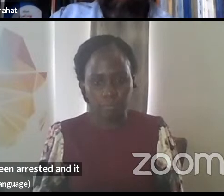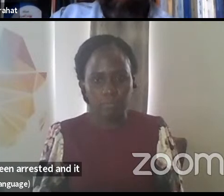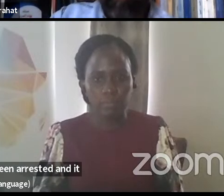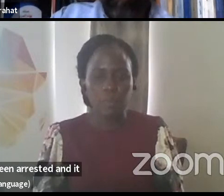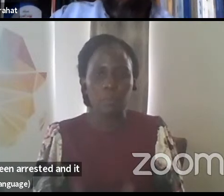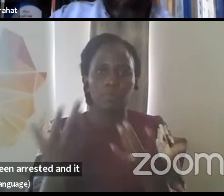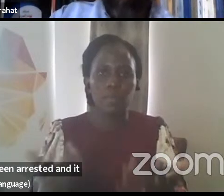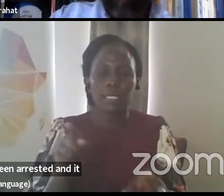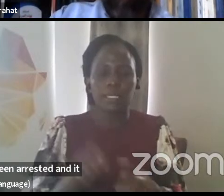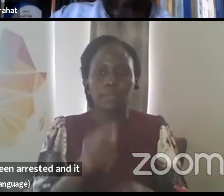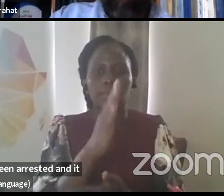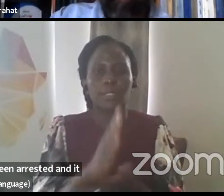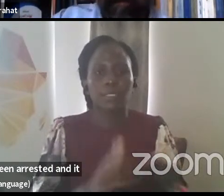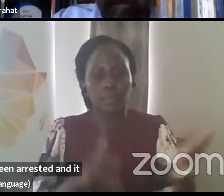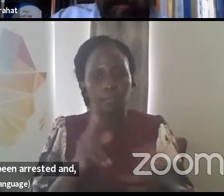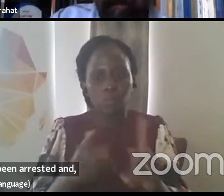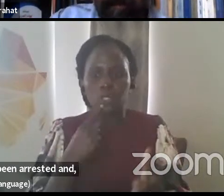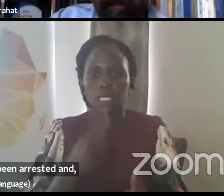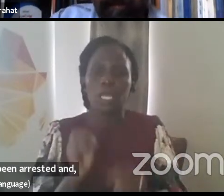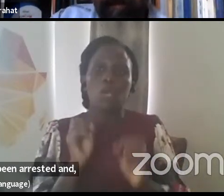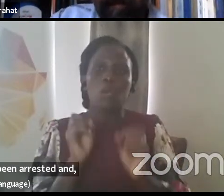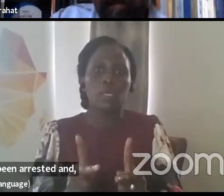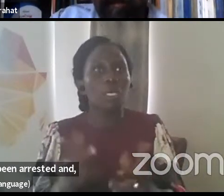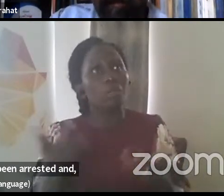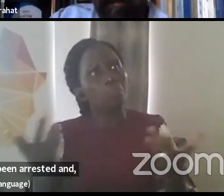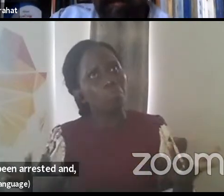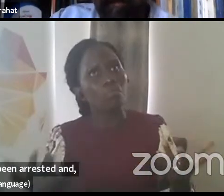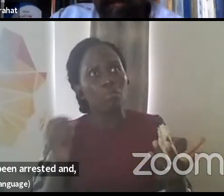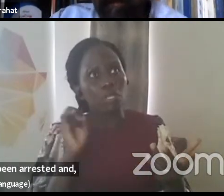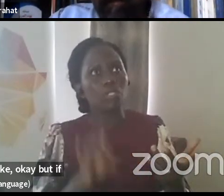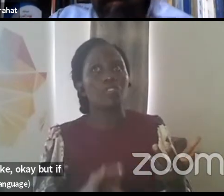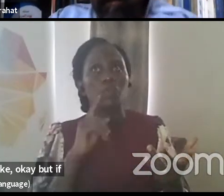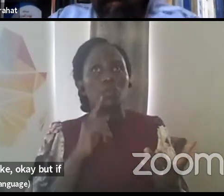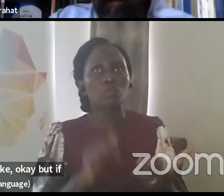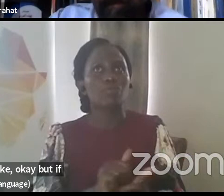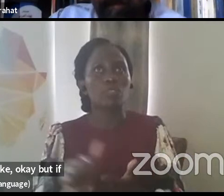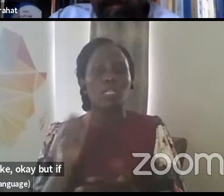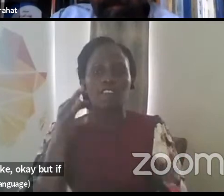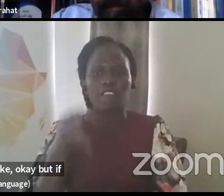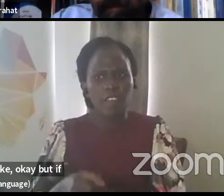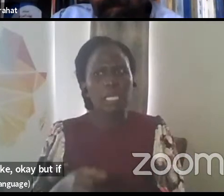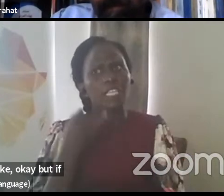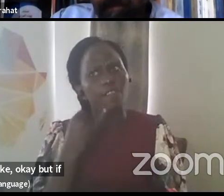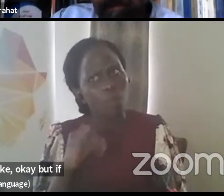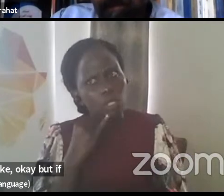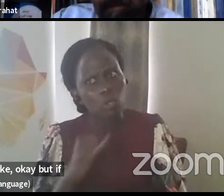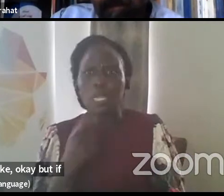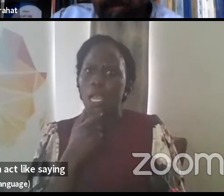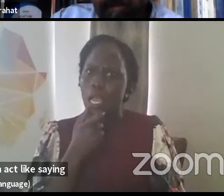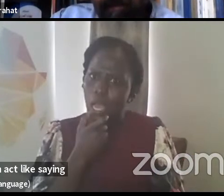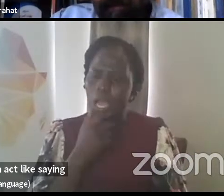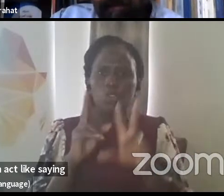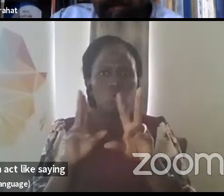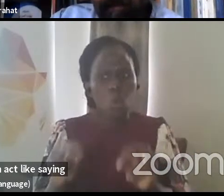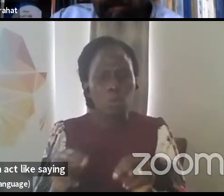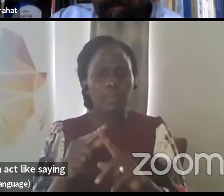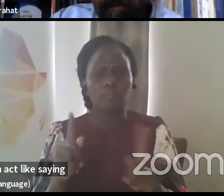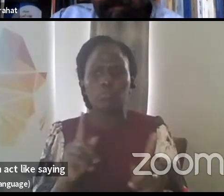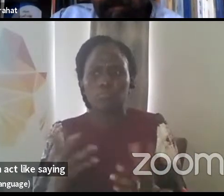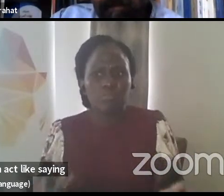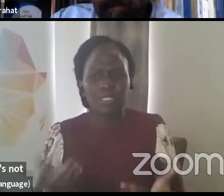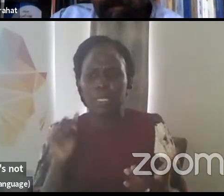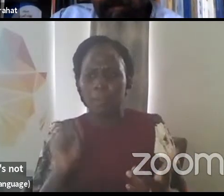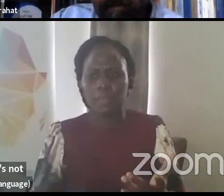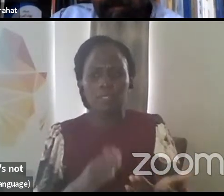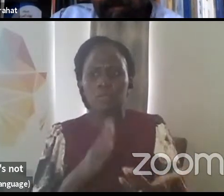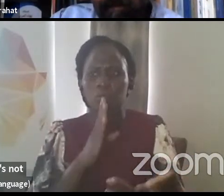end up saying like, okay, but if they are publishing false information and like saying, oh, there's no pandemic, it's not true or